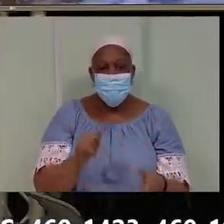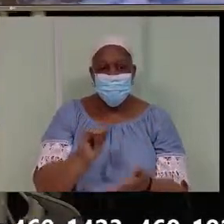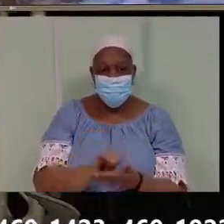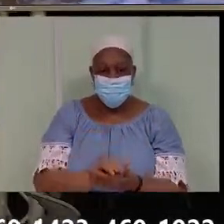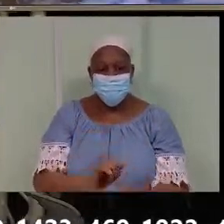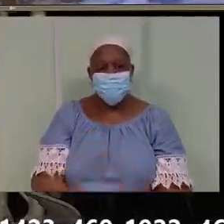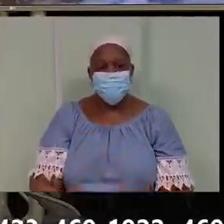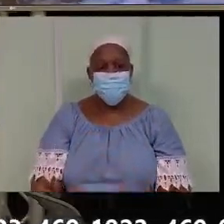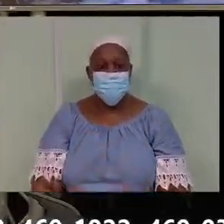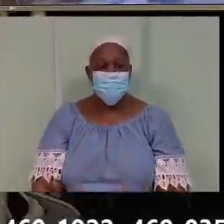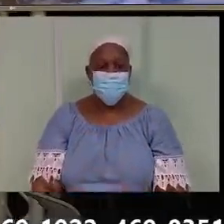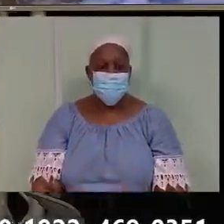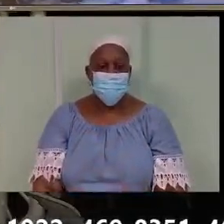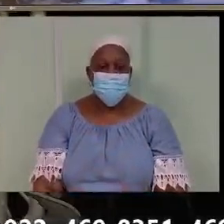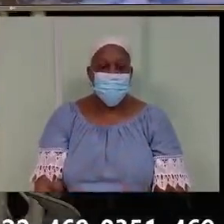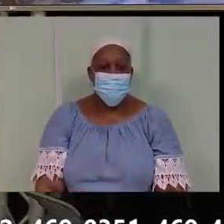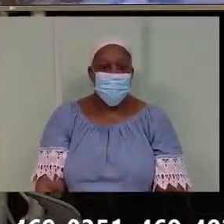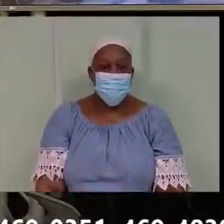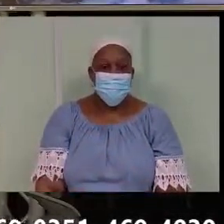467-1404.